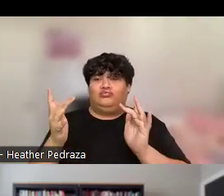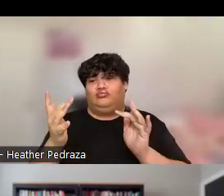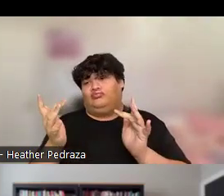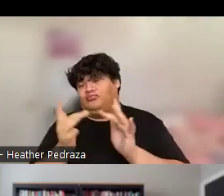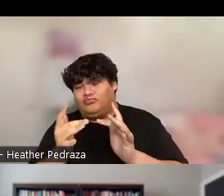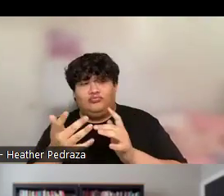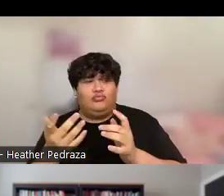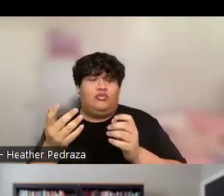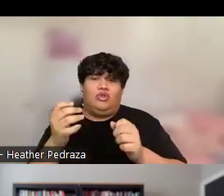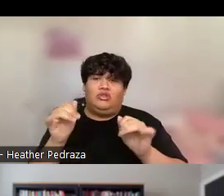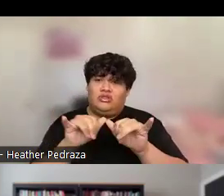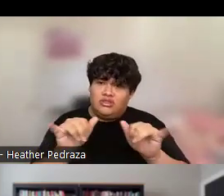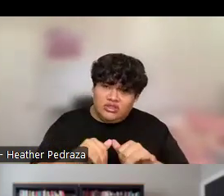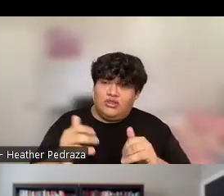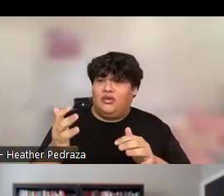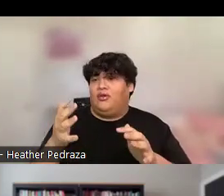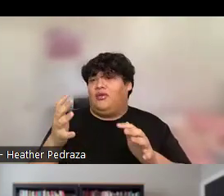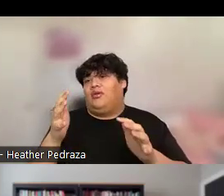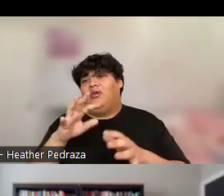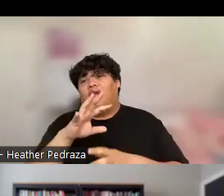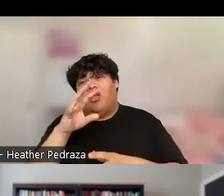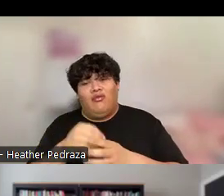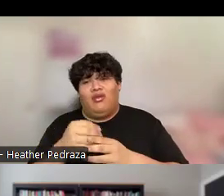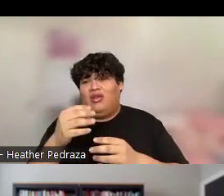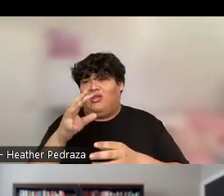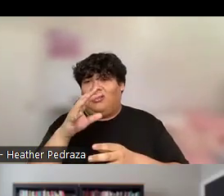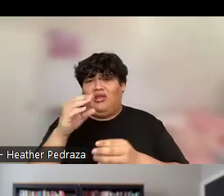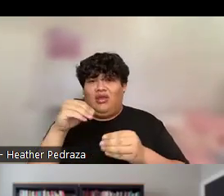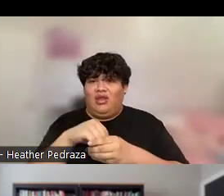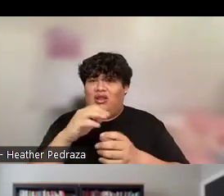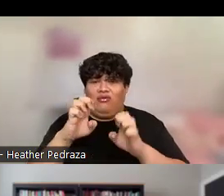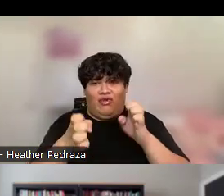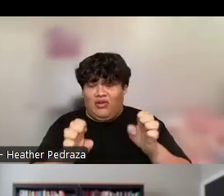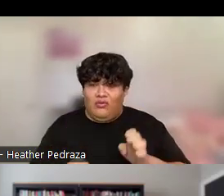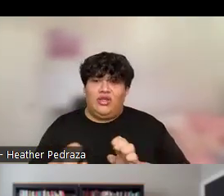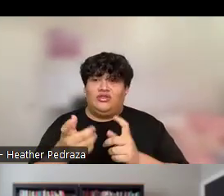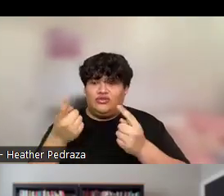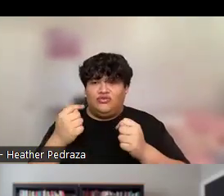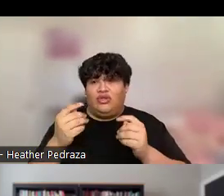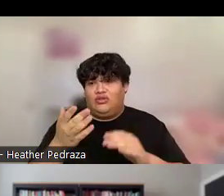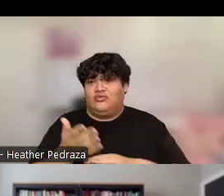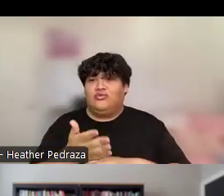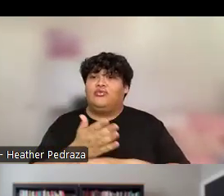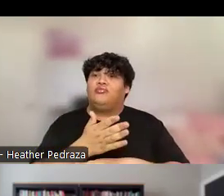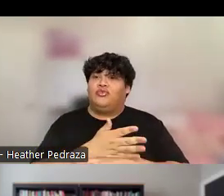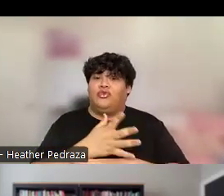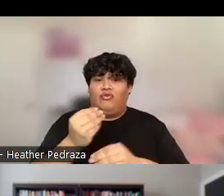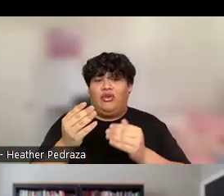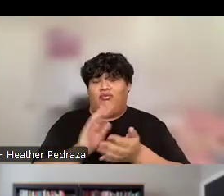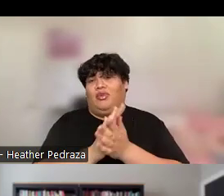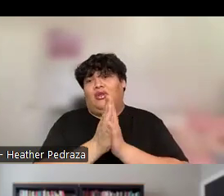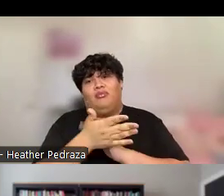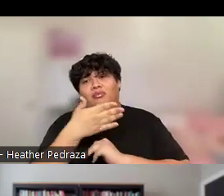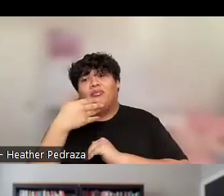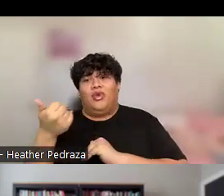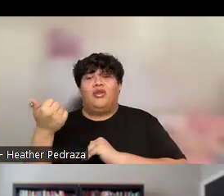systems, again, leaning into the unique value of a midpoint evaluation, all in an effort to amplify potential progress